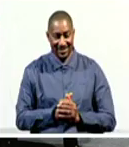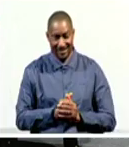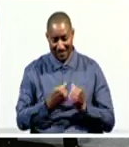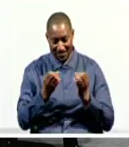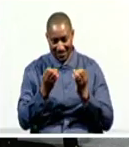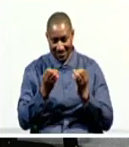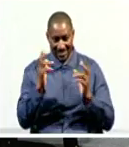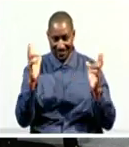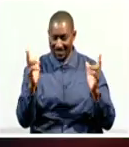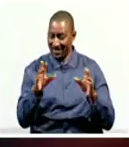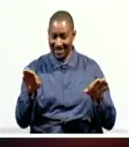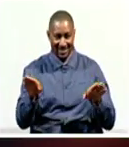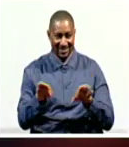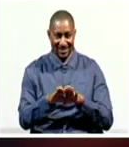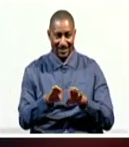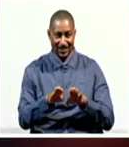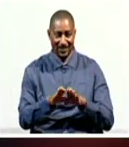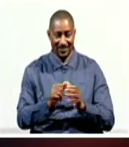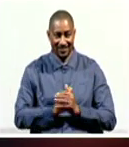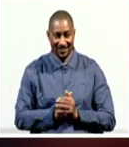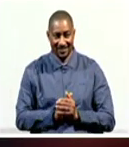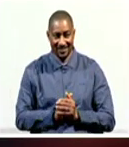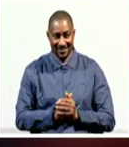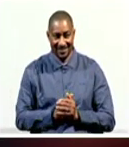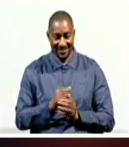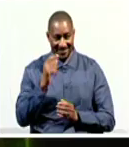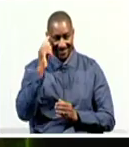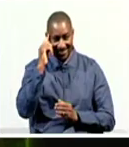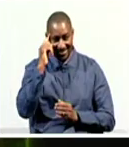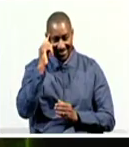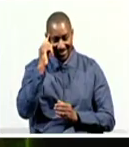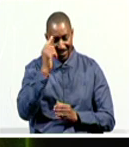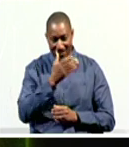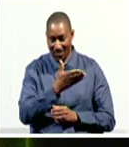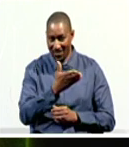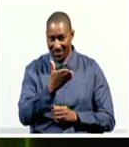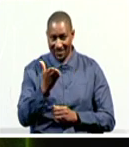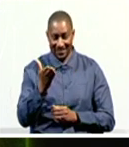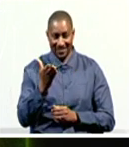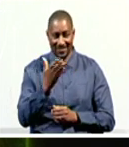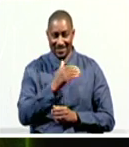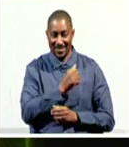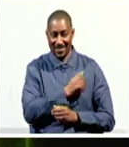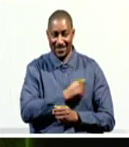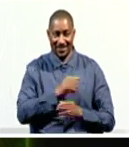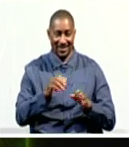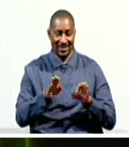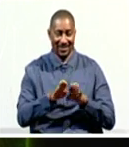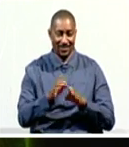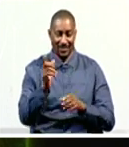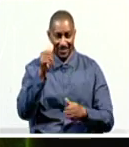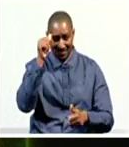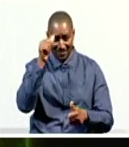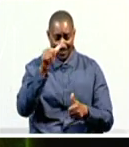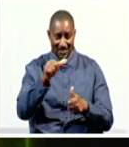but that's really what happened. I guess everyone felt a part of him in themselves. Yes. What will you remember